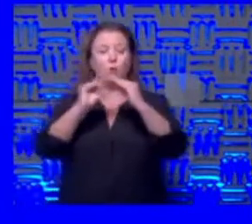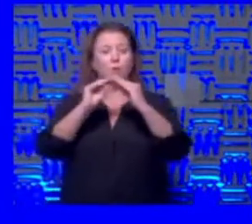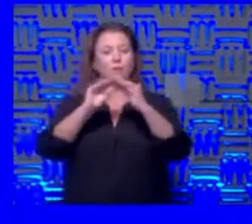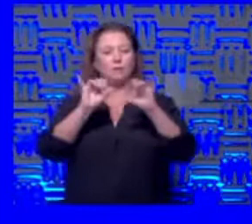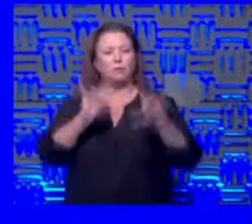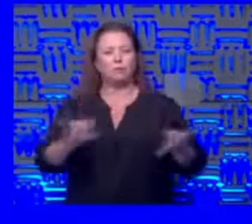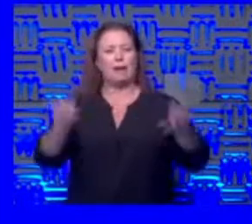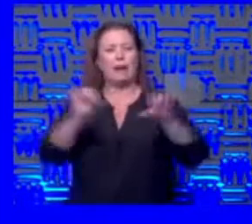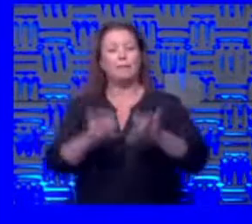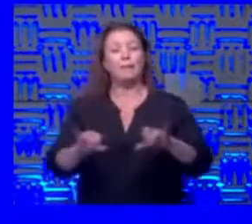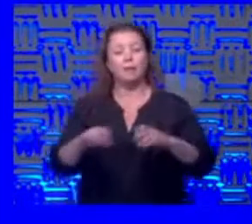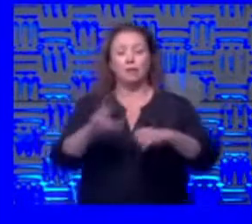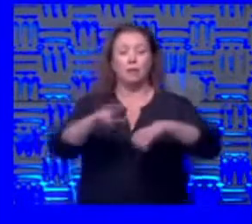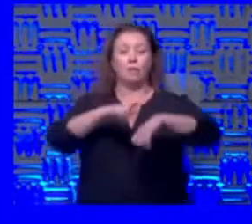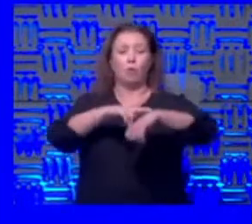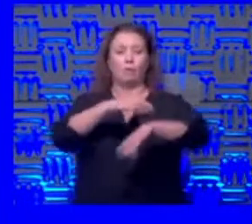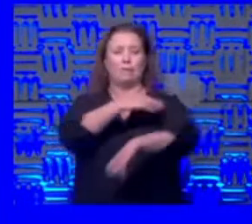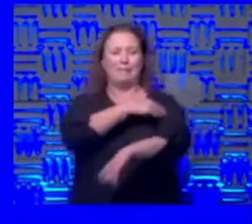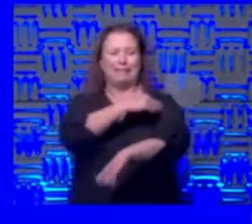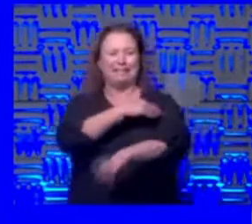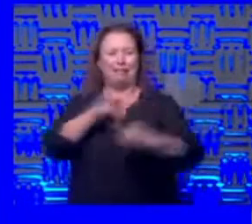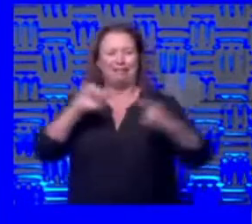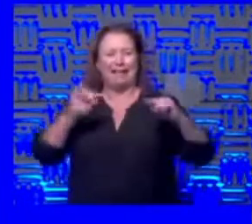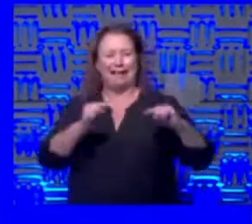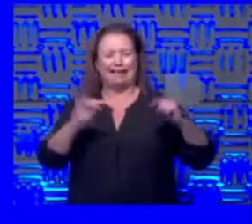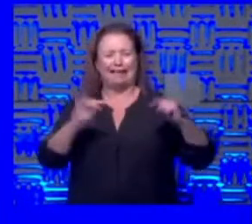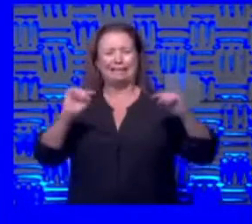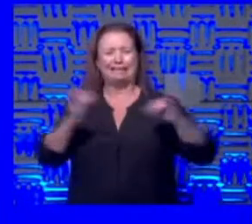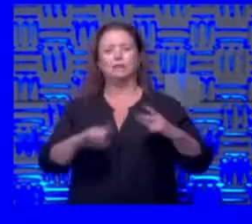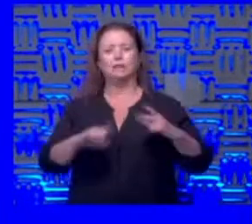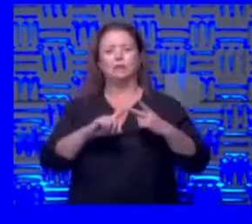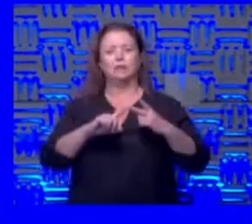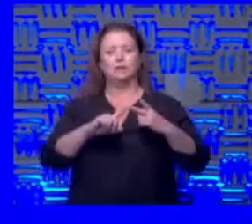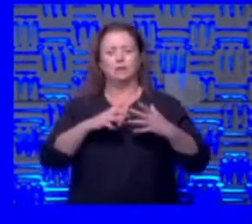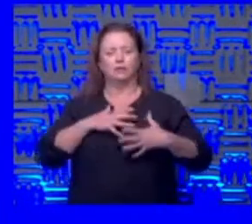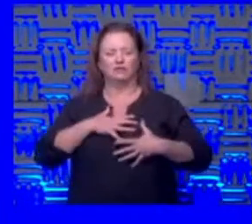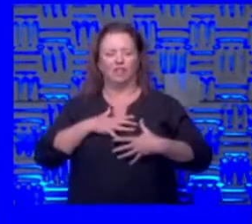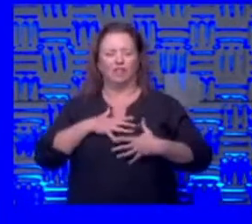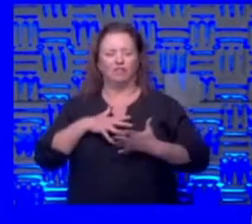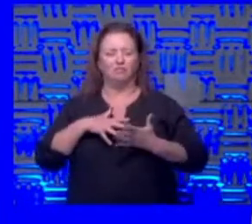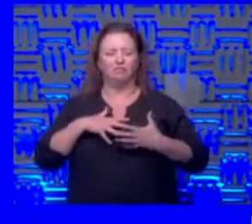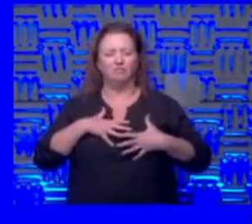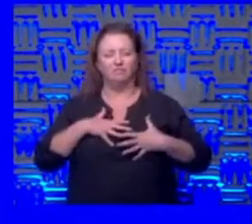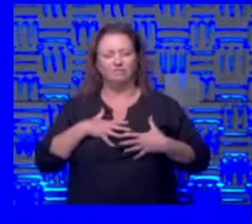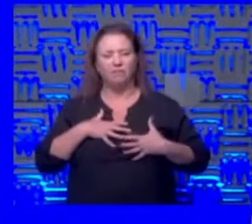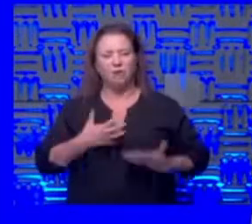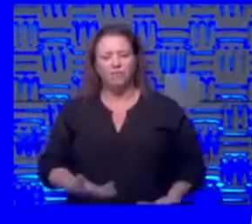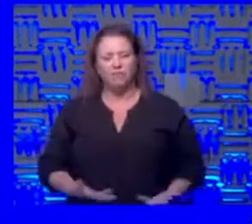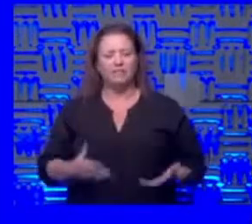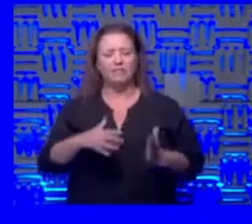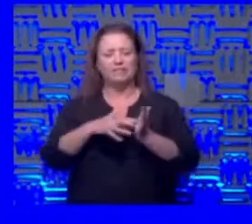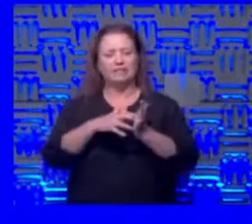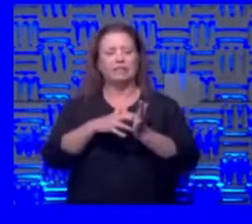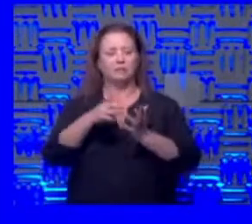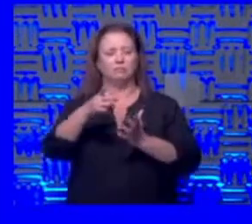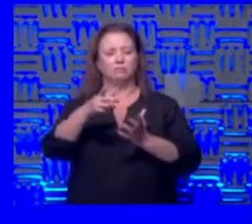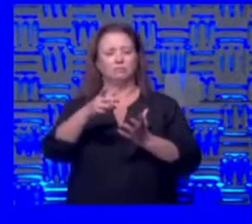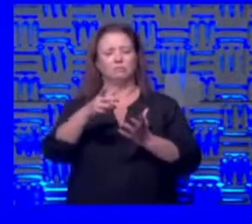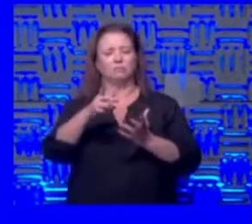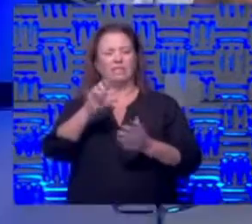most common ones. Of course, muscle aches and malaise, or just feeling bad or fatigued, is going to be the other two big